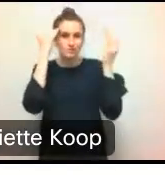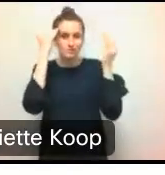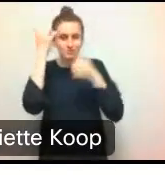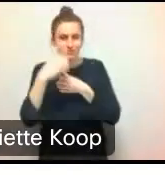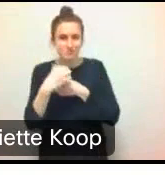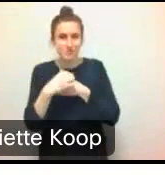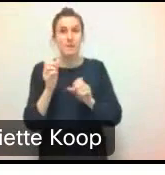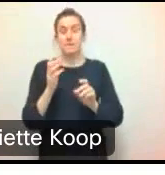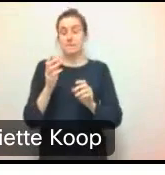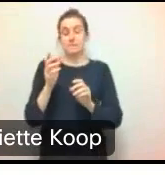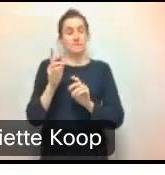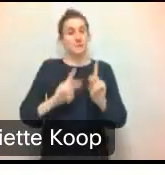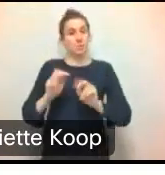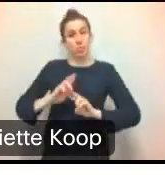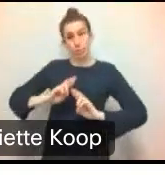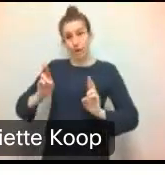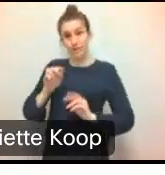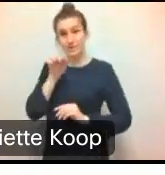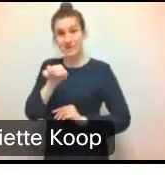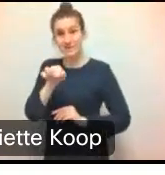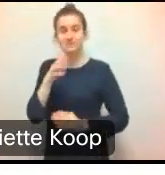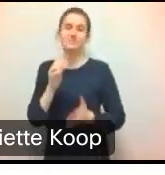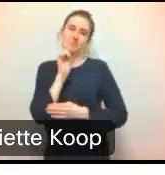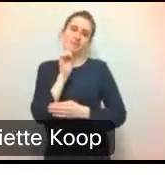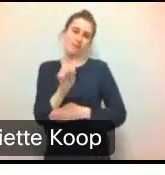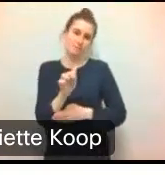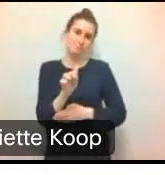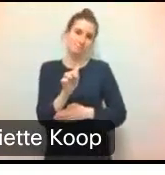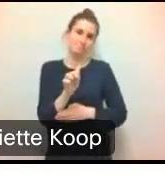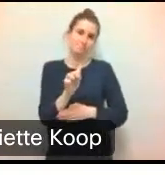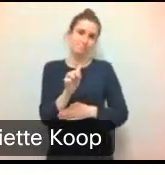not be ready for it. And that's where CRAP is still useful.